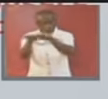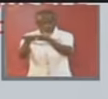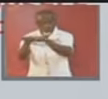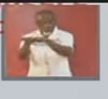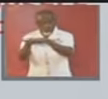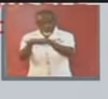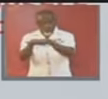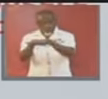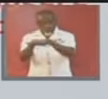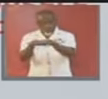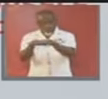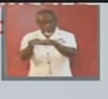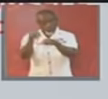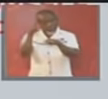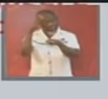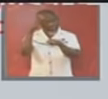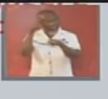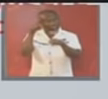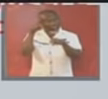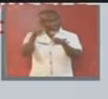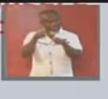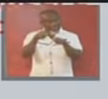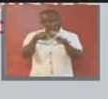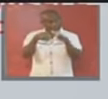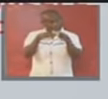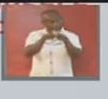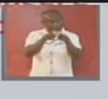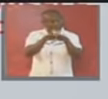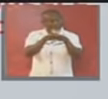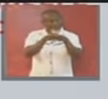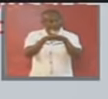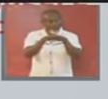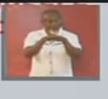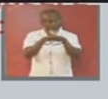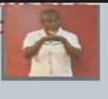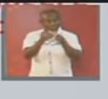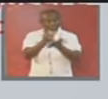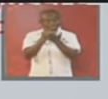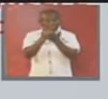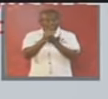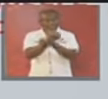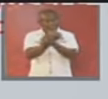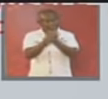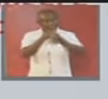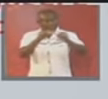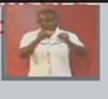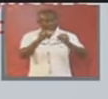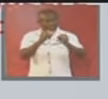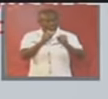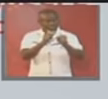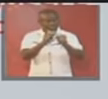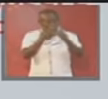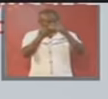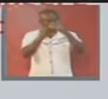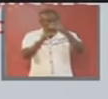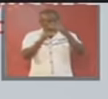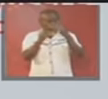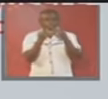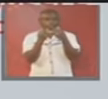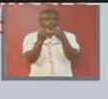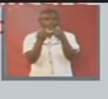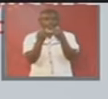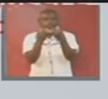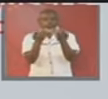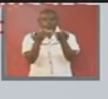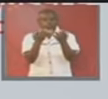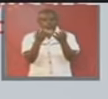us. Our borders are closed. You look at other countries that had uninhibited flights